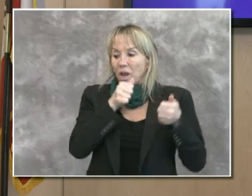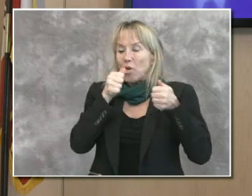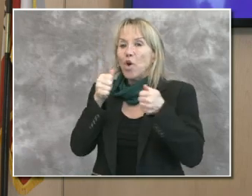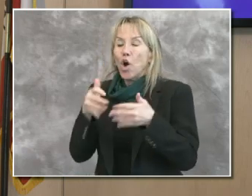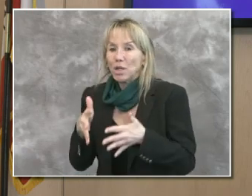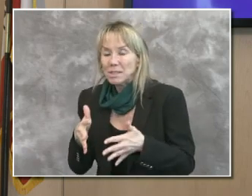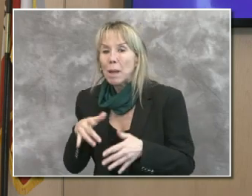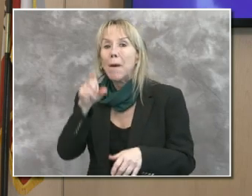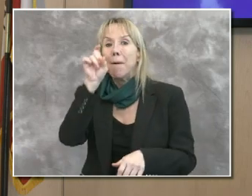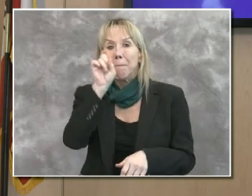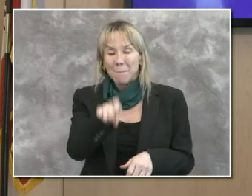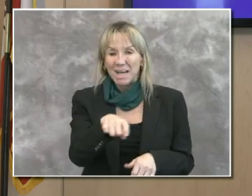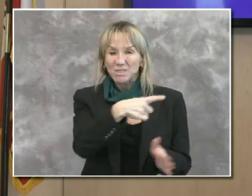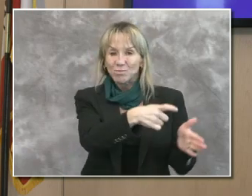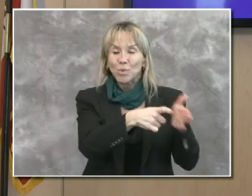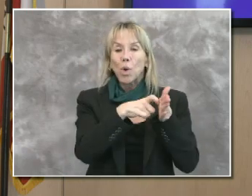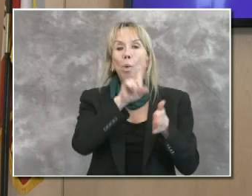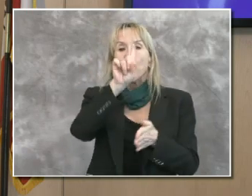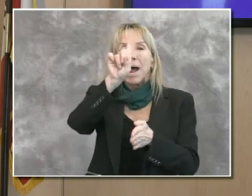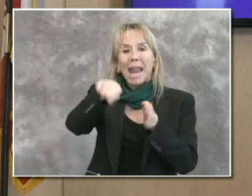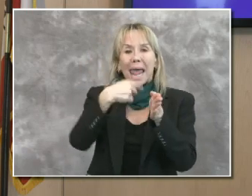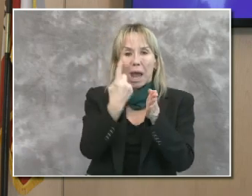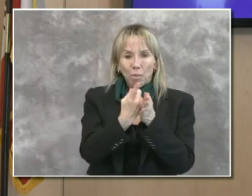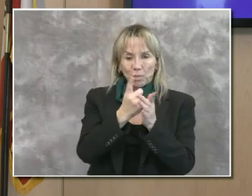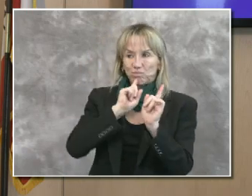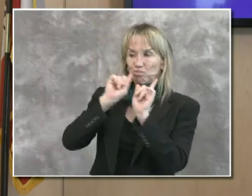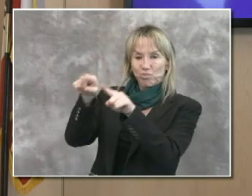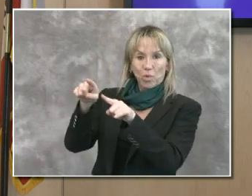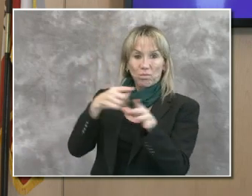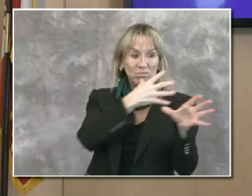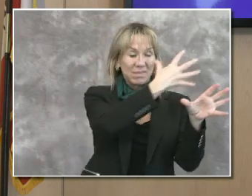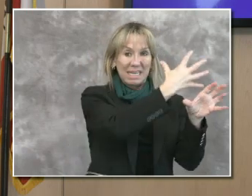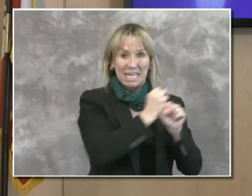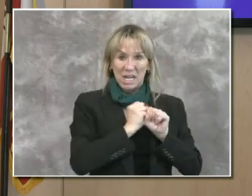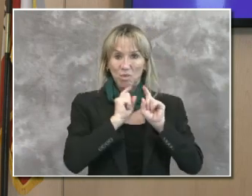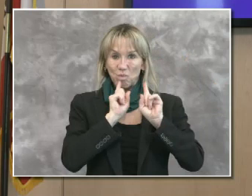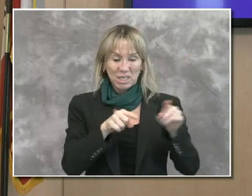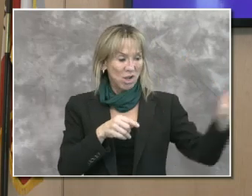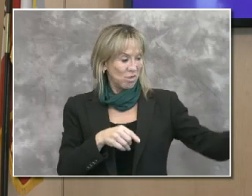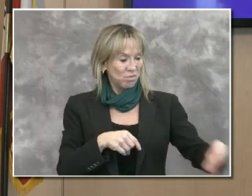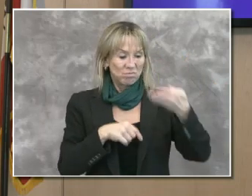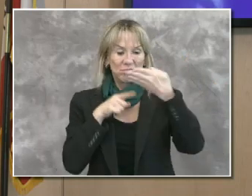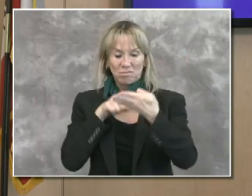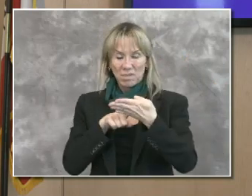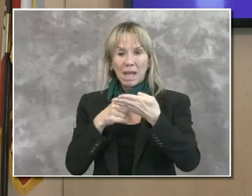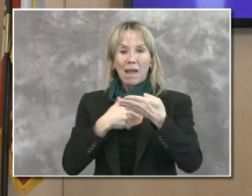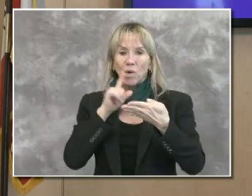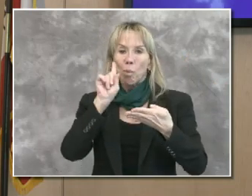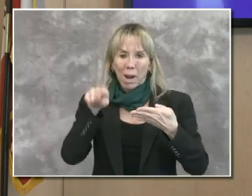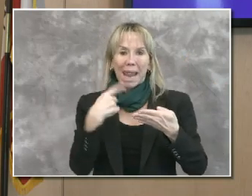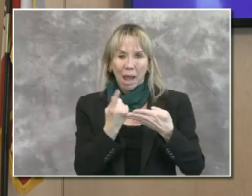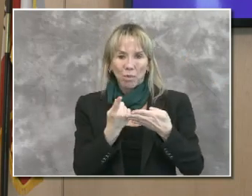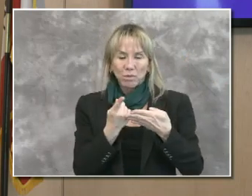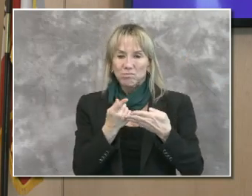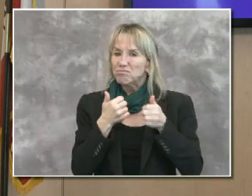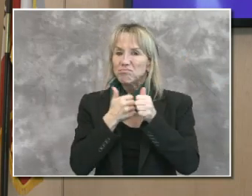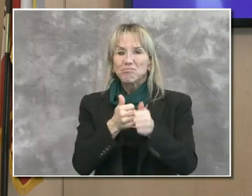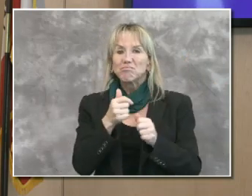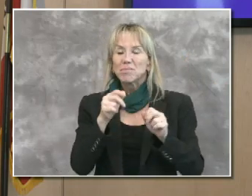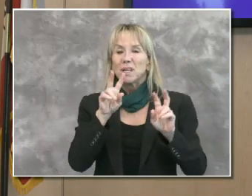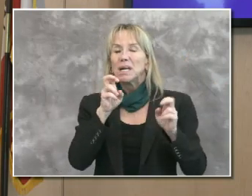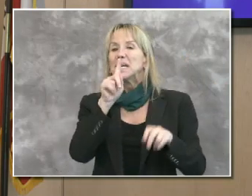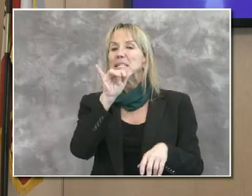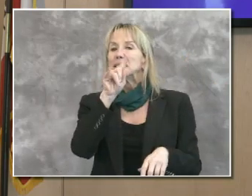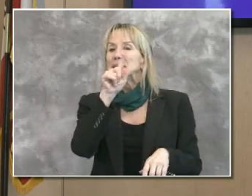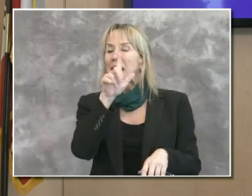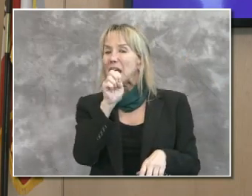within 1 hour of the results. And so that is currently part of Title 17, Section